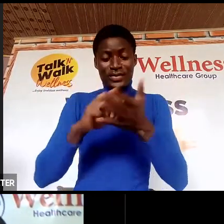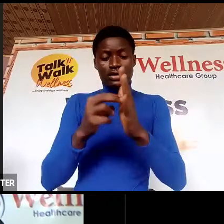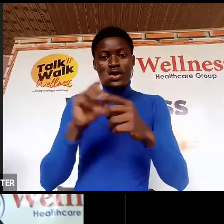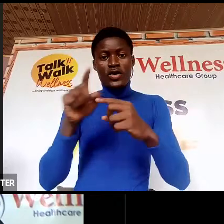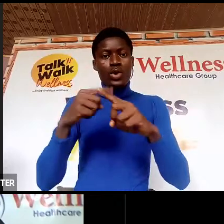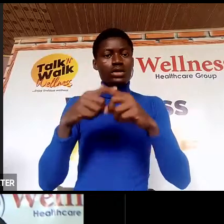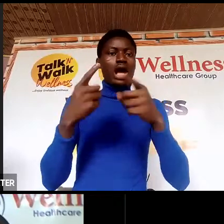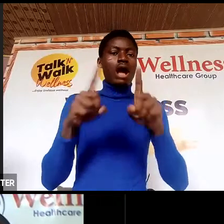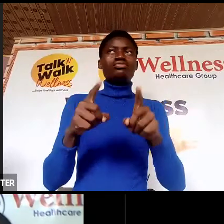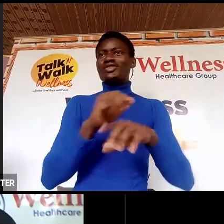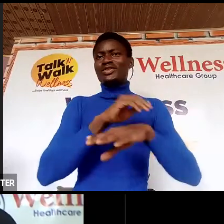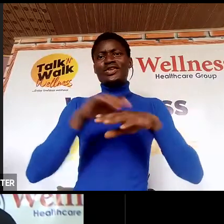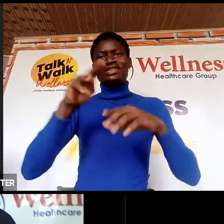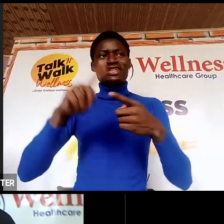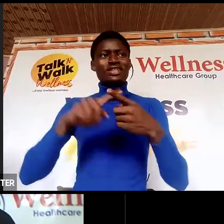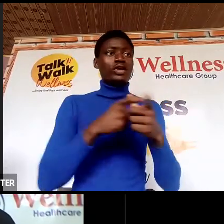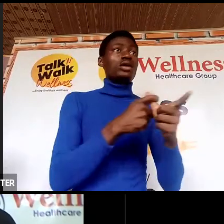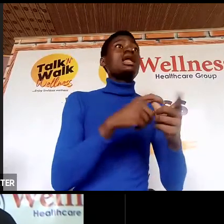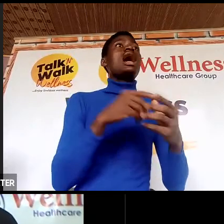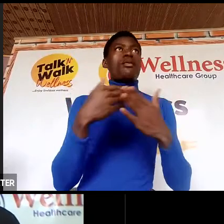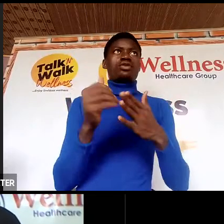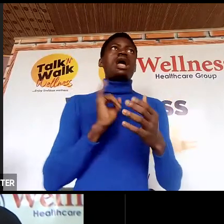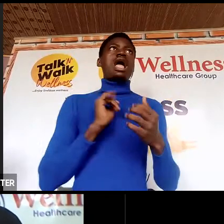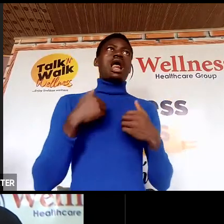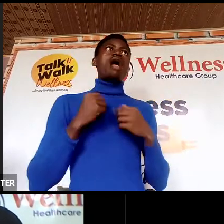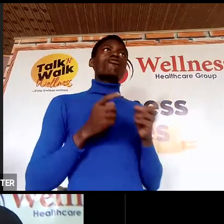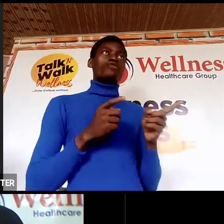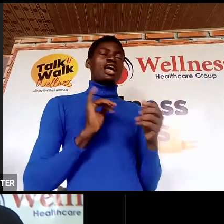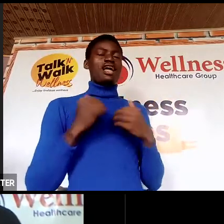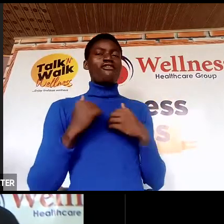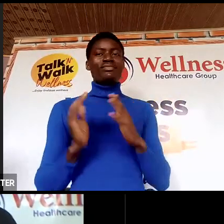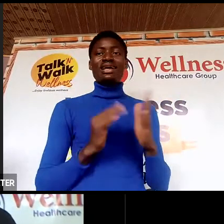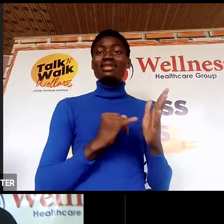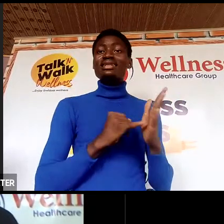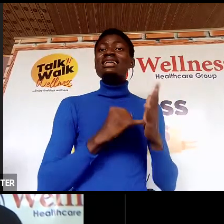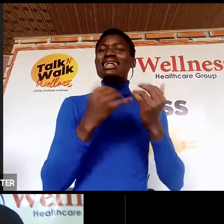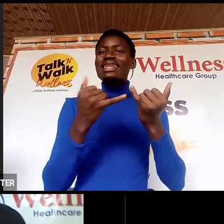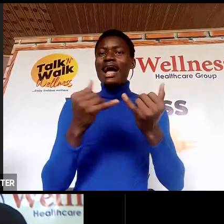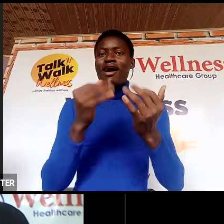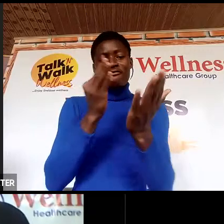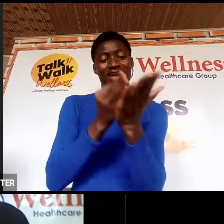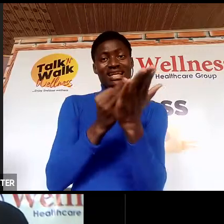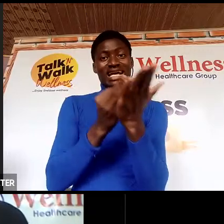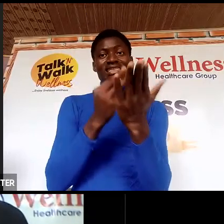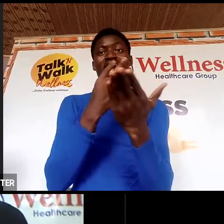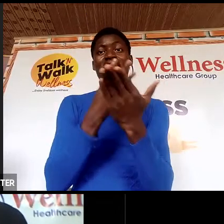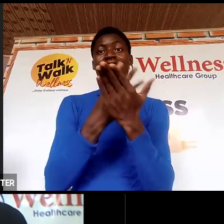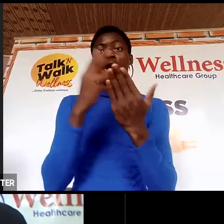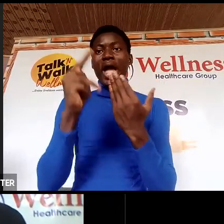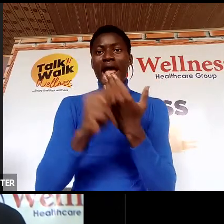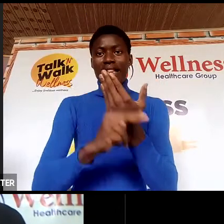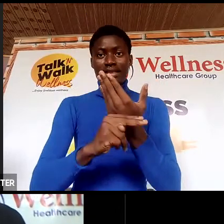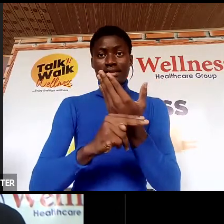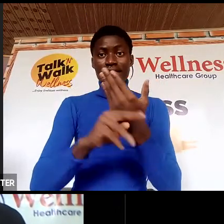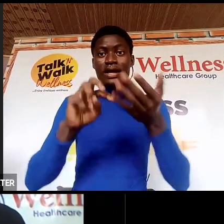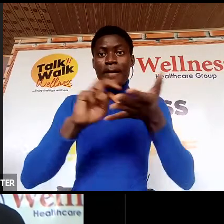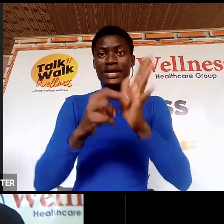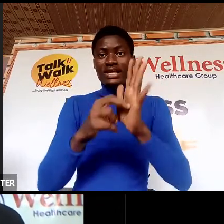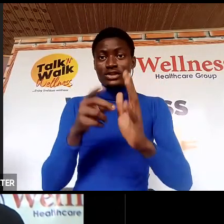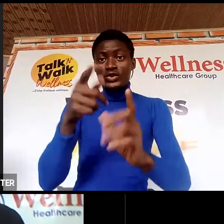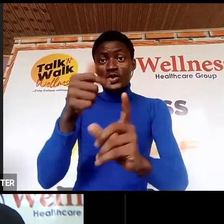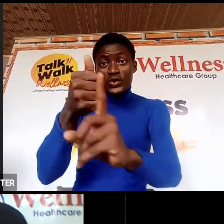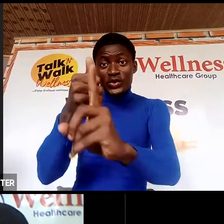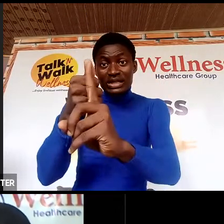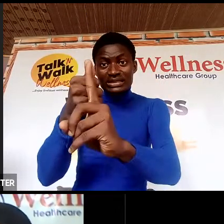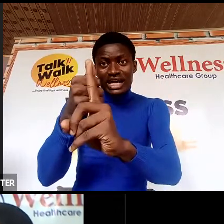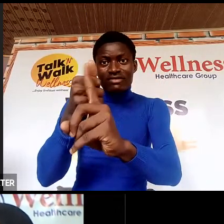So financial wellness is getting to that state where you are literally the master of your money. You are the master of your language, the